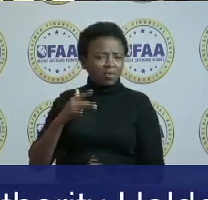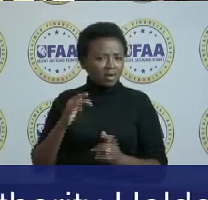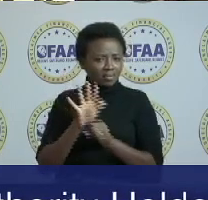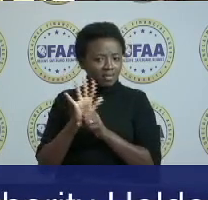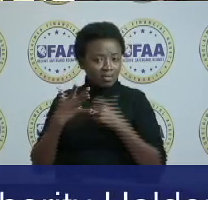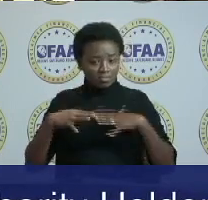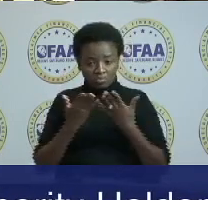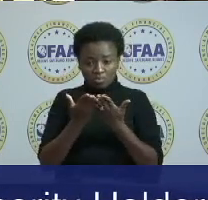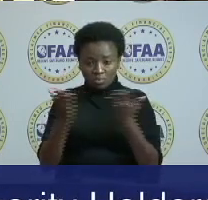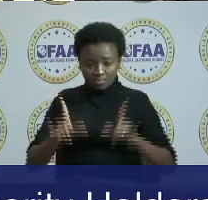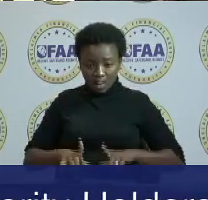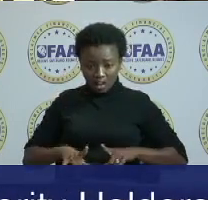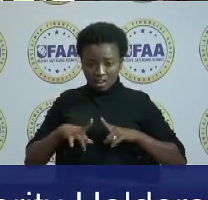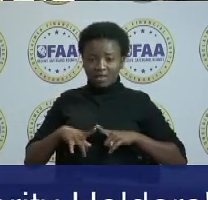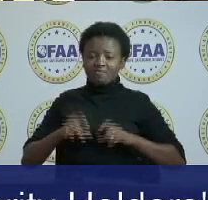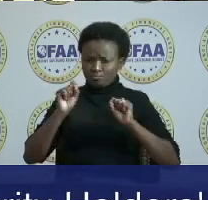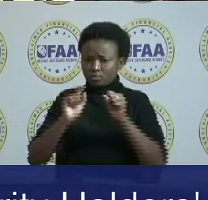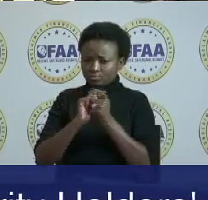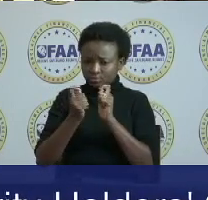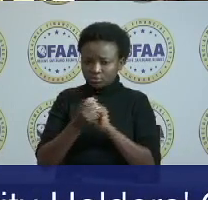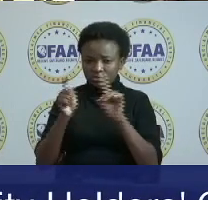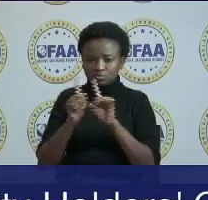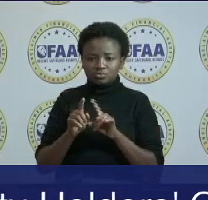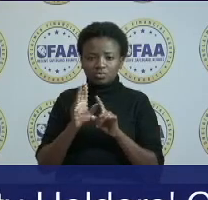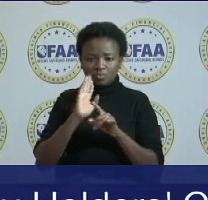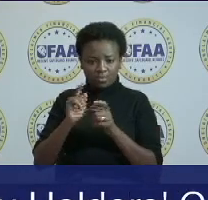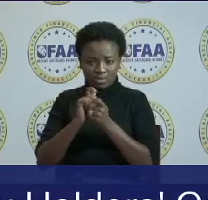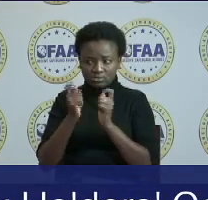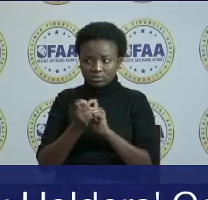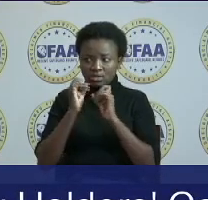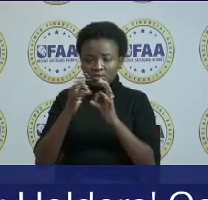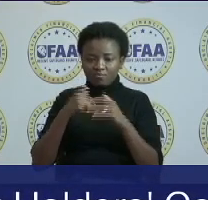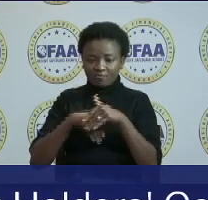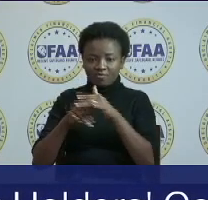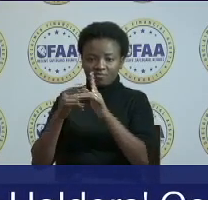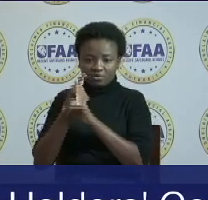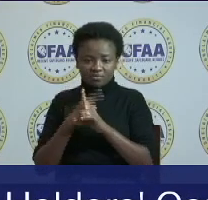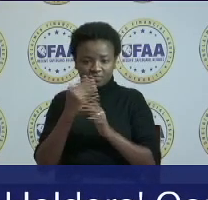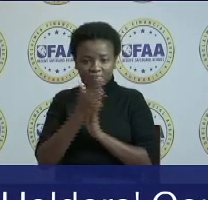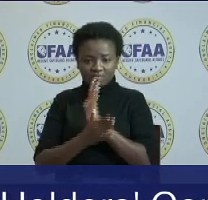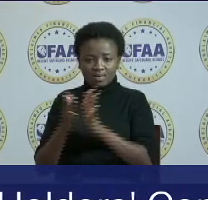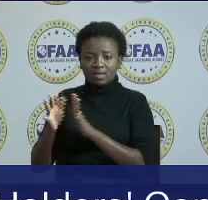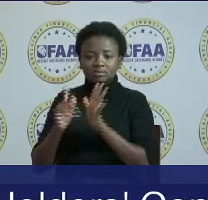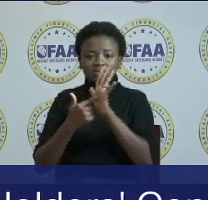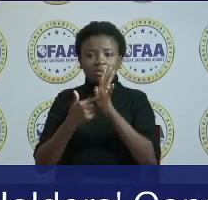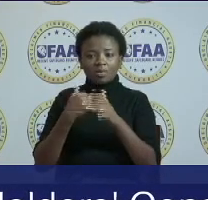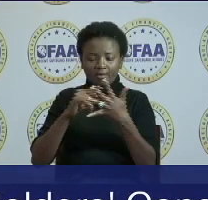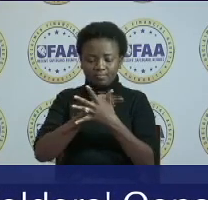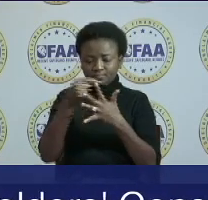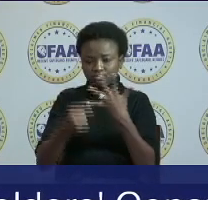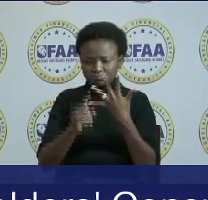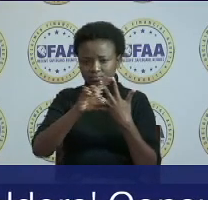can change and will change if we implement all these plans that we are putting together. So we have just one question to you,